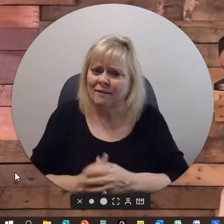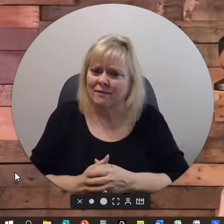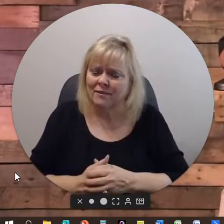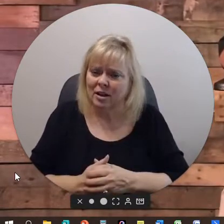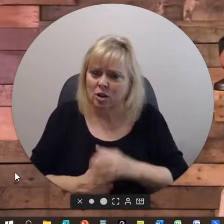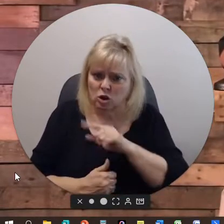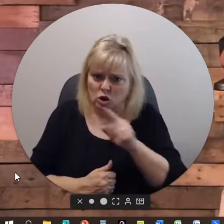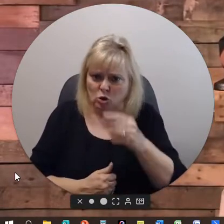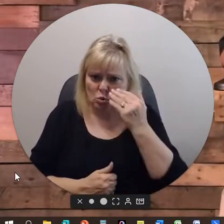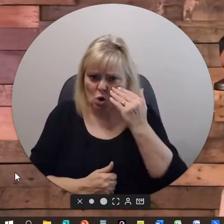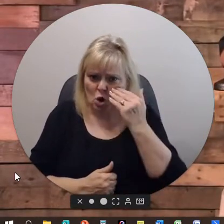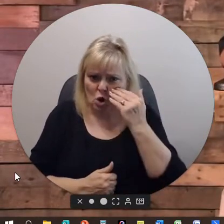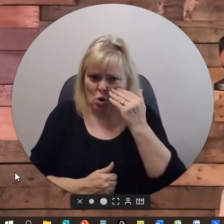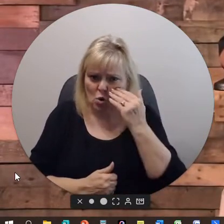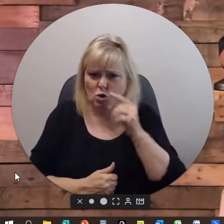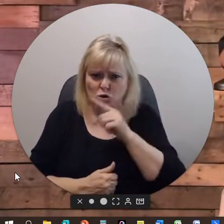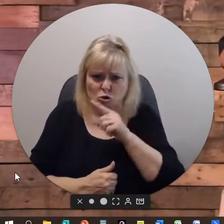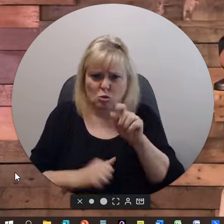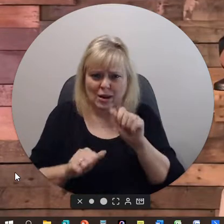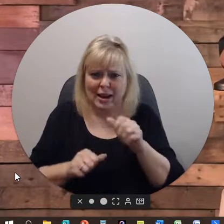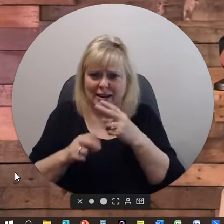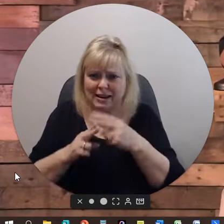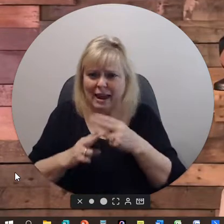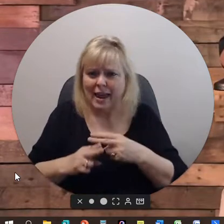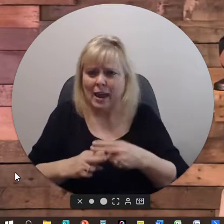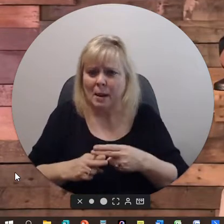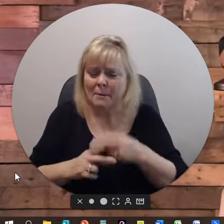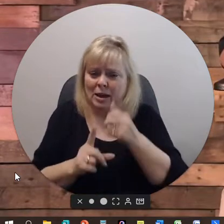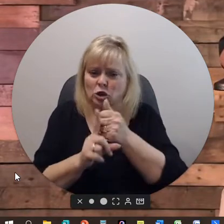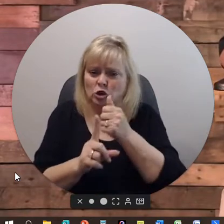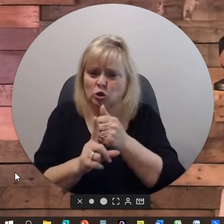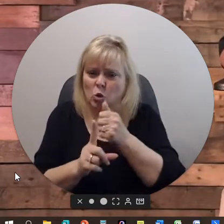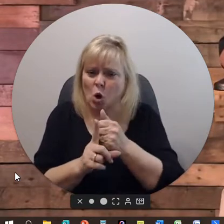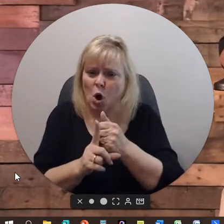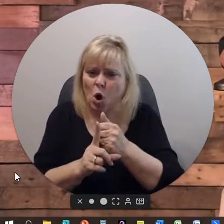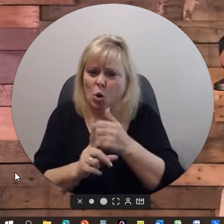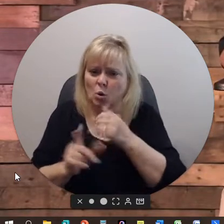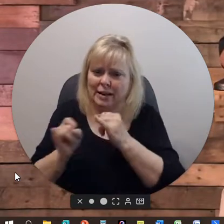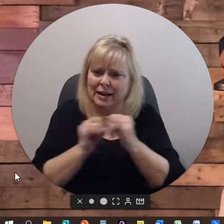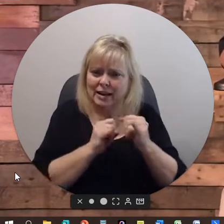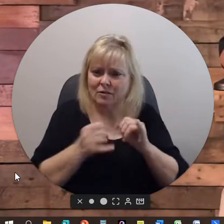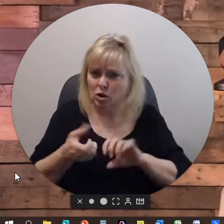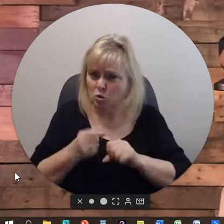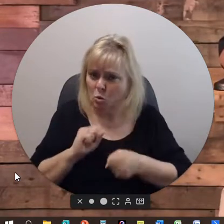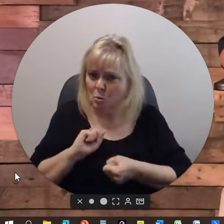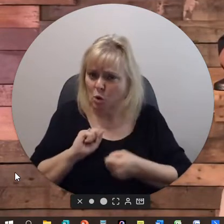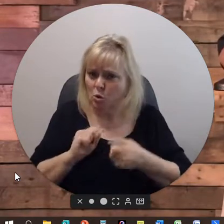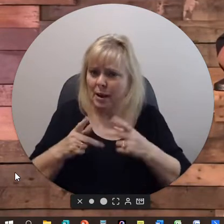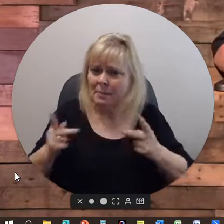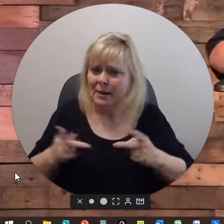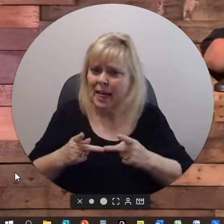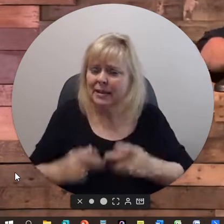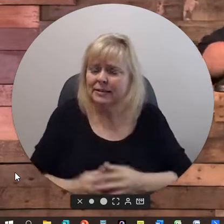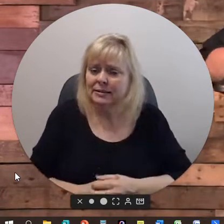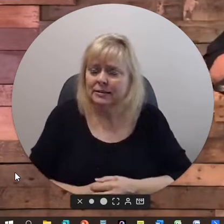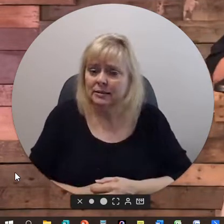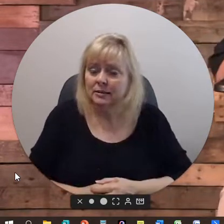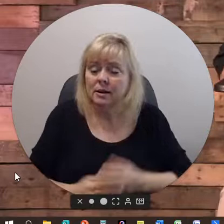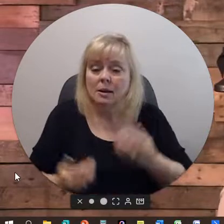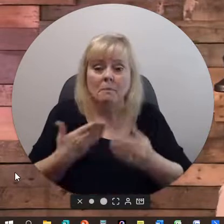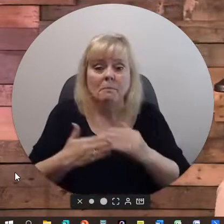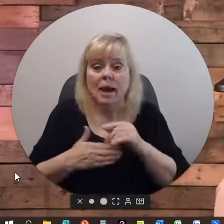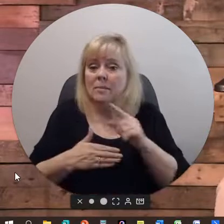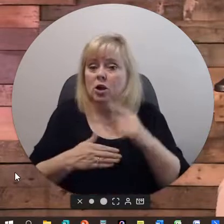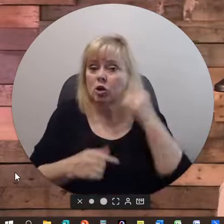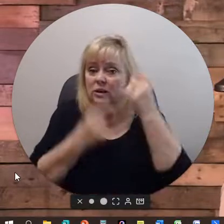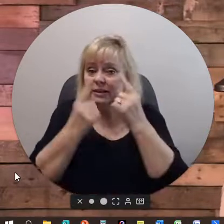own as your own individual brokenness? Have you ever considered asking God